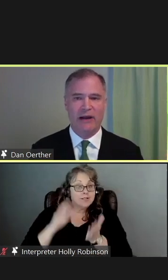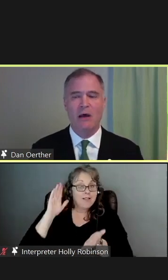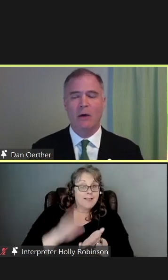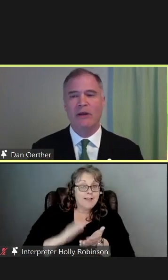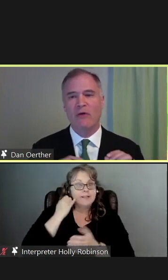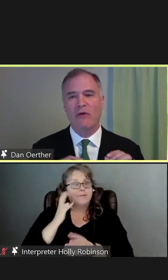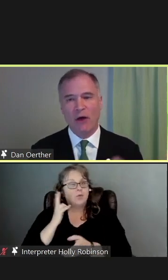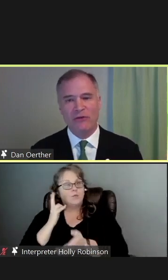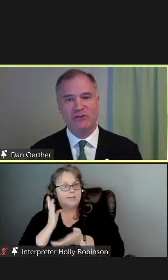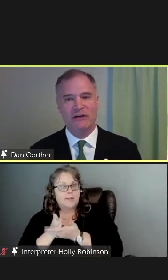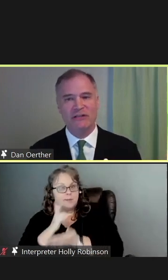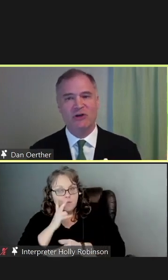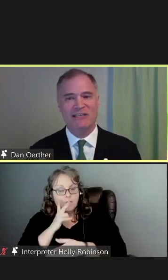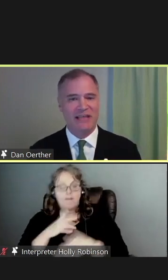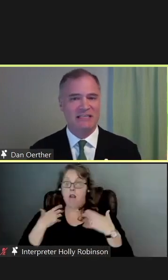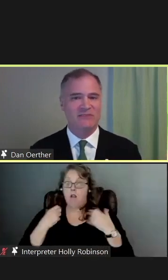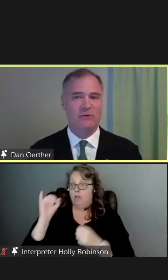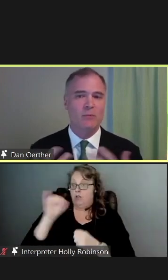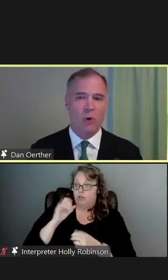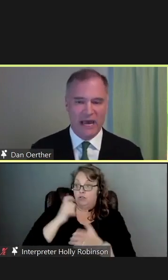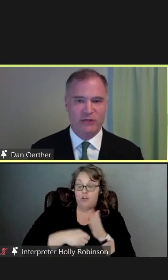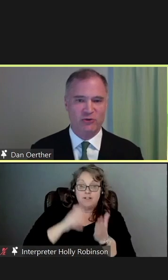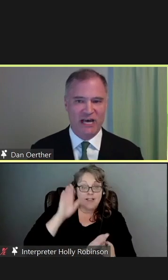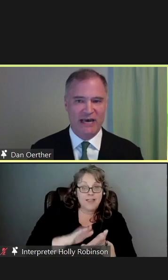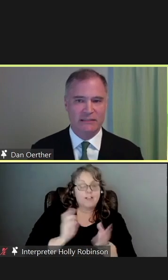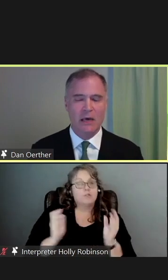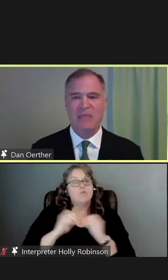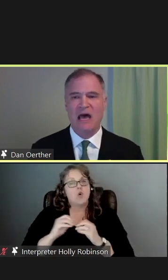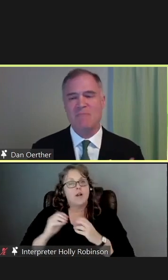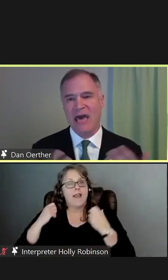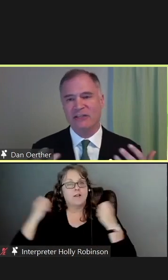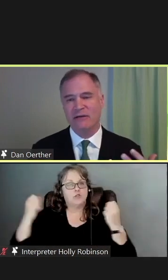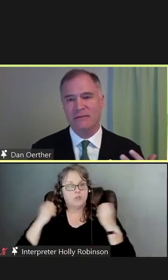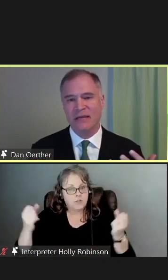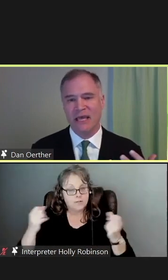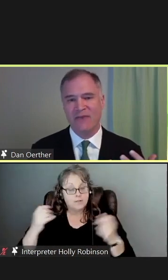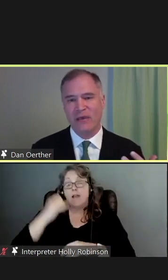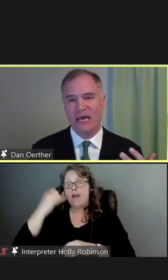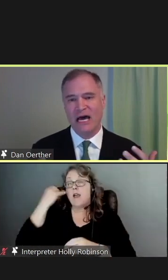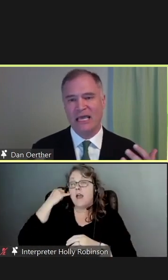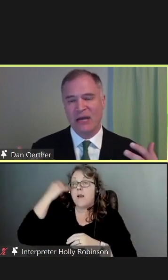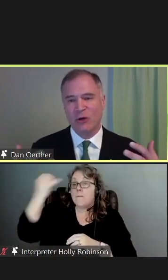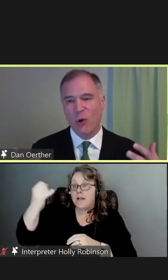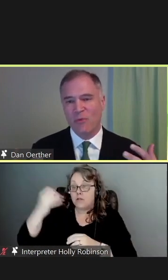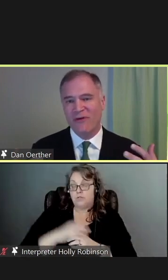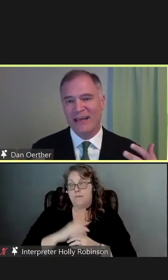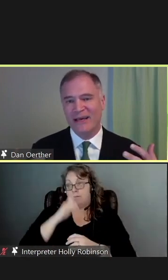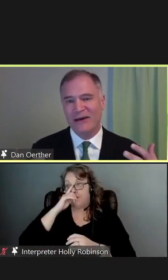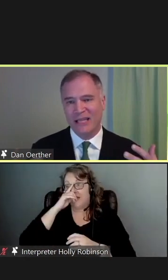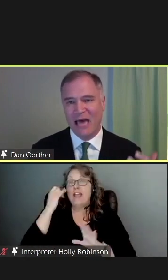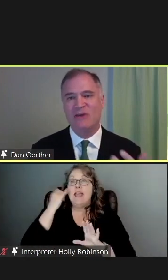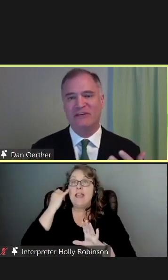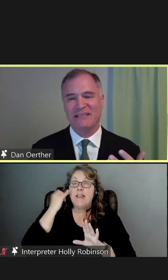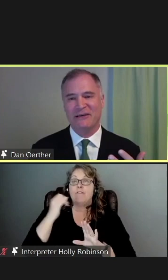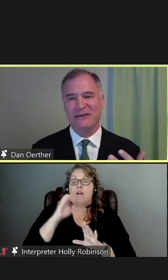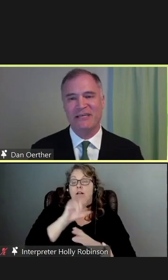smoking. We know that our health insurance costs less if we get more exercise. Imagine if we incorporated